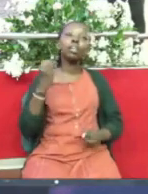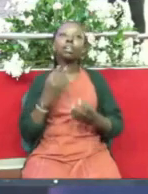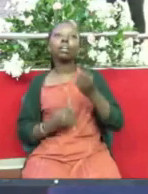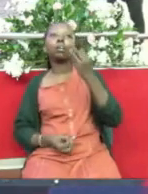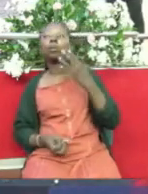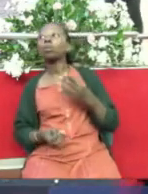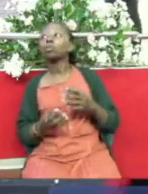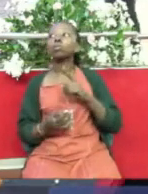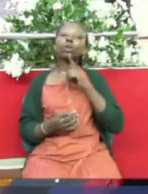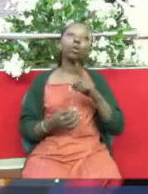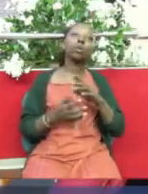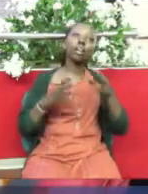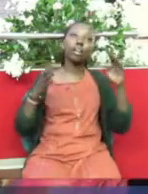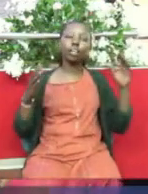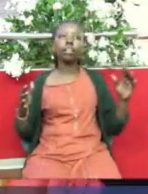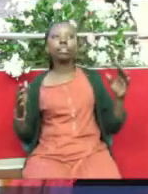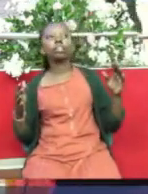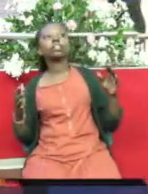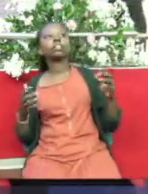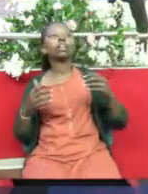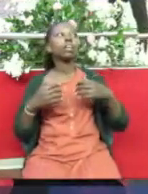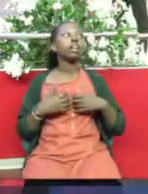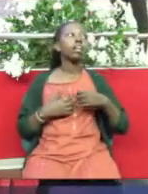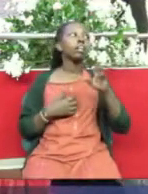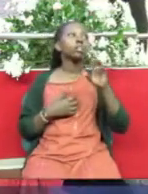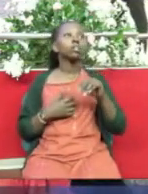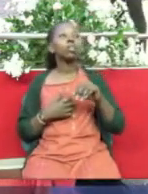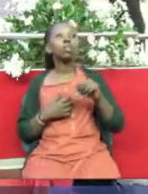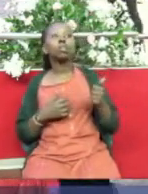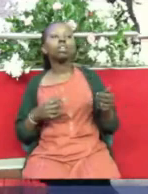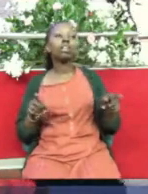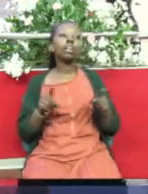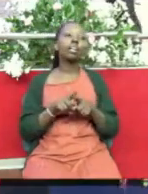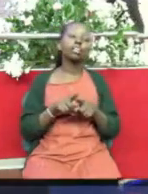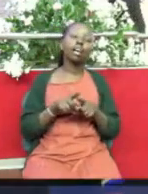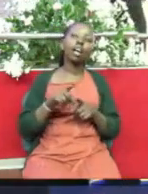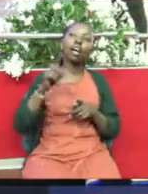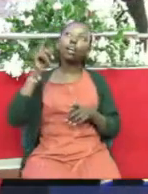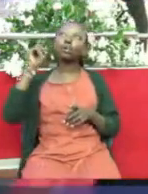miracles so great. There is no one else.